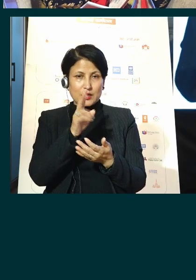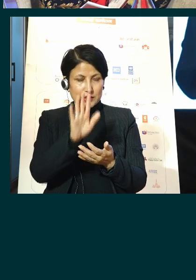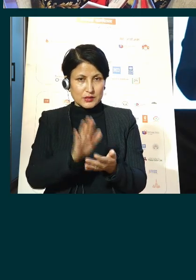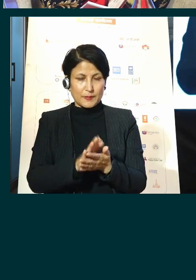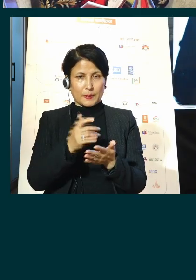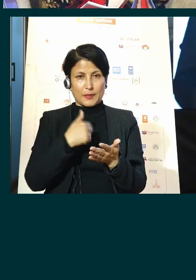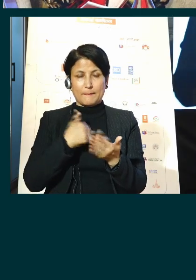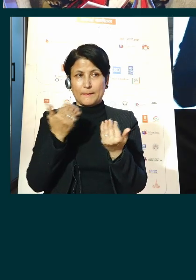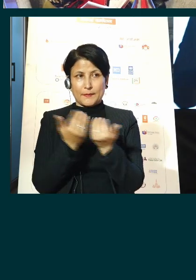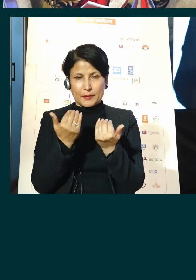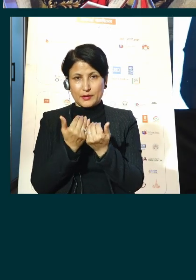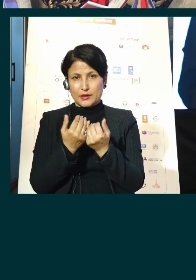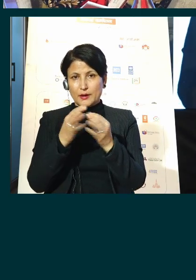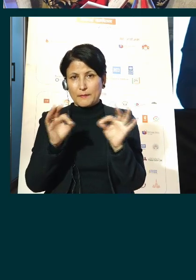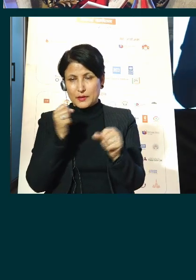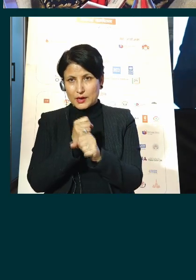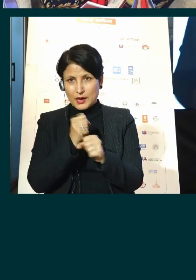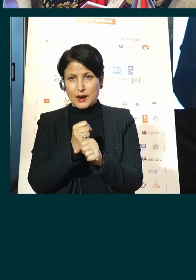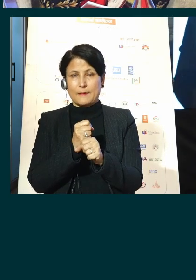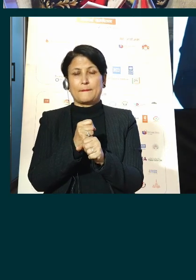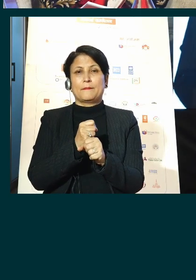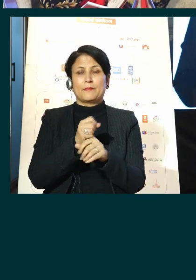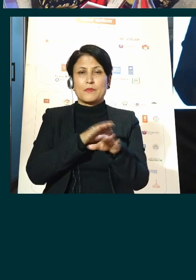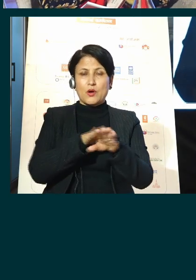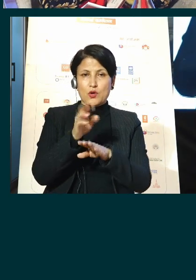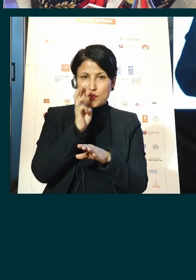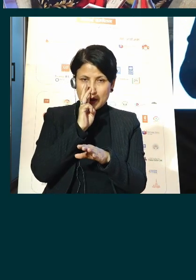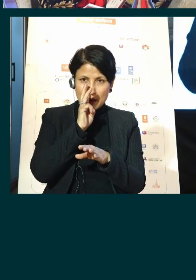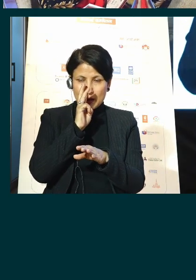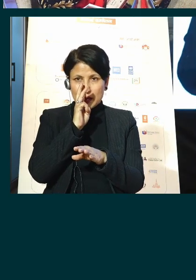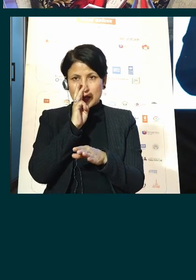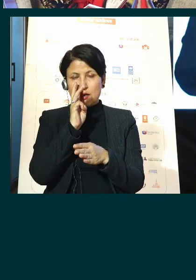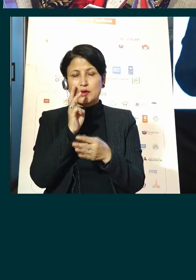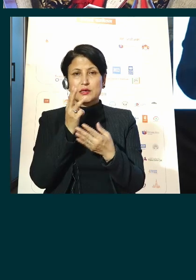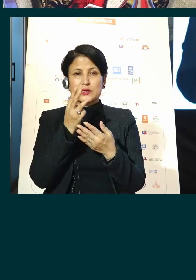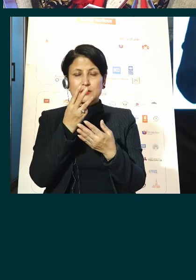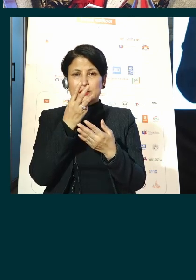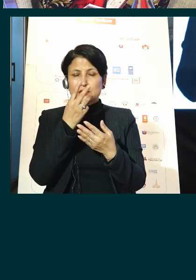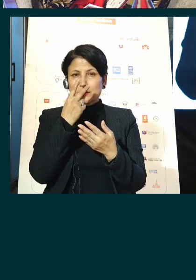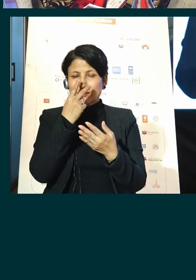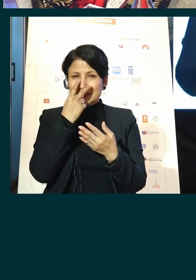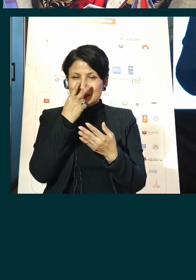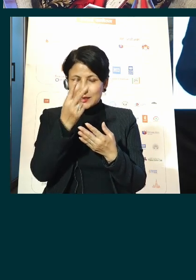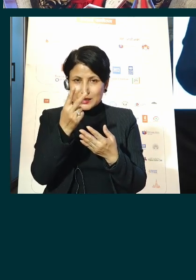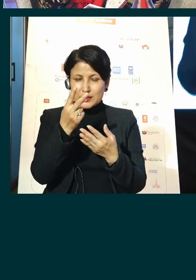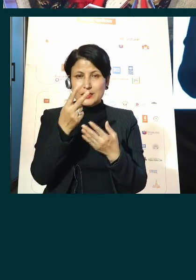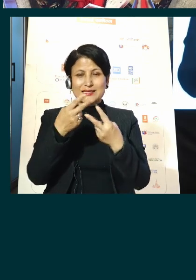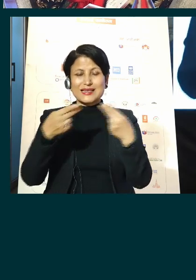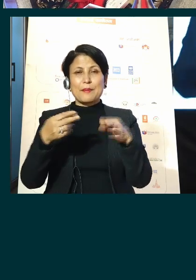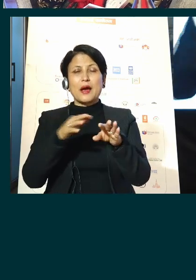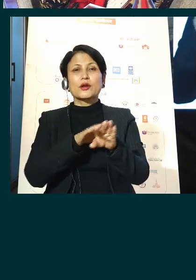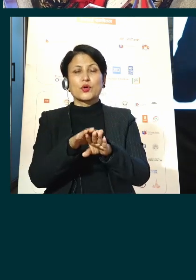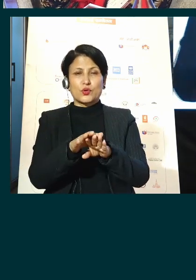probably you as well, it's the visual, co-design, creative tools that really help us to develop that deeper understanding. And so